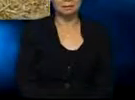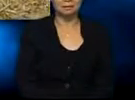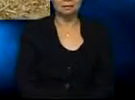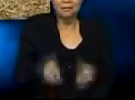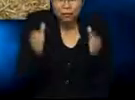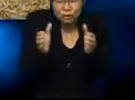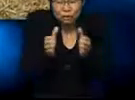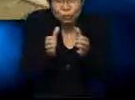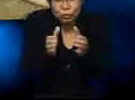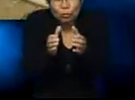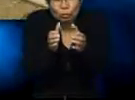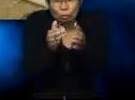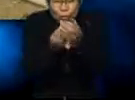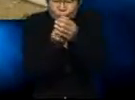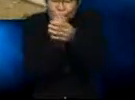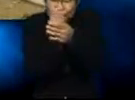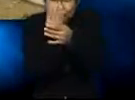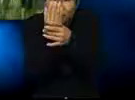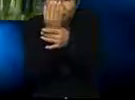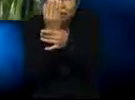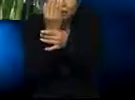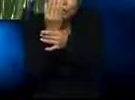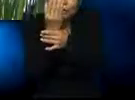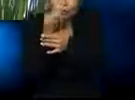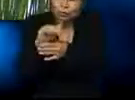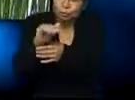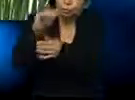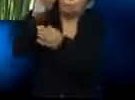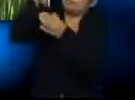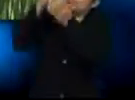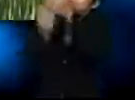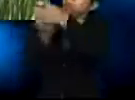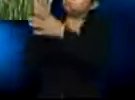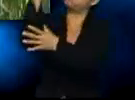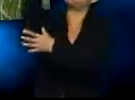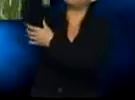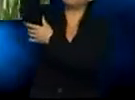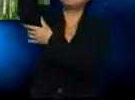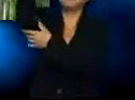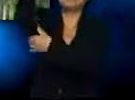Small young plants grow to become big plants.